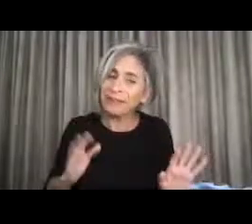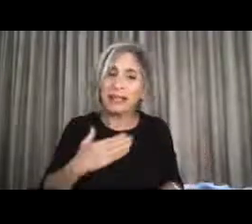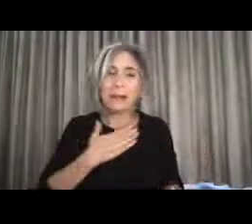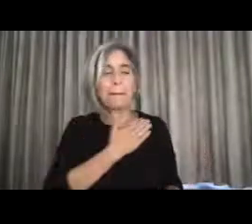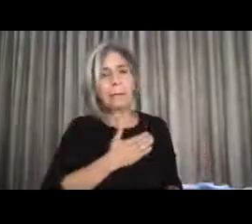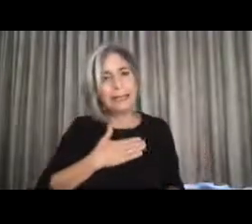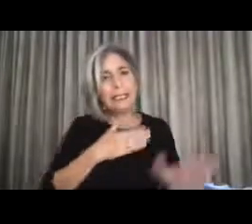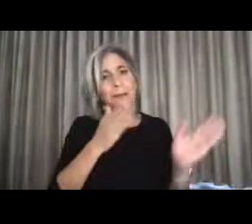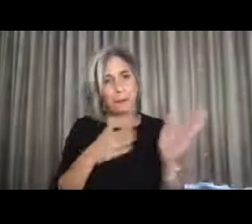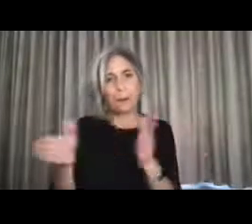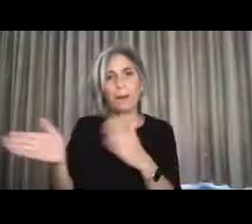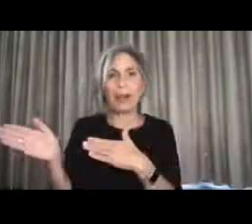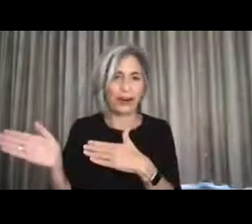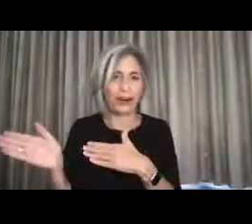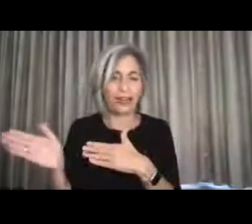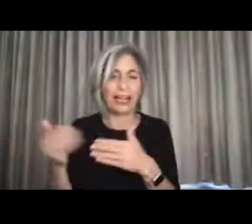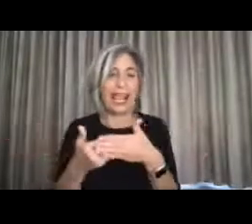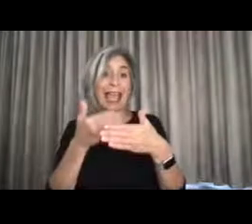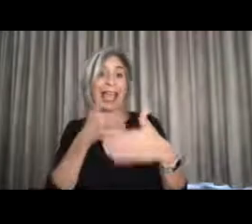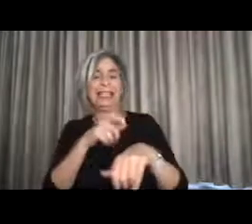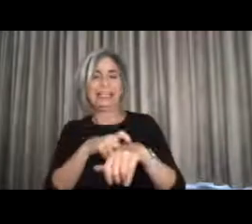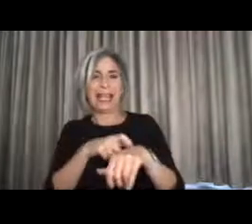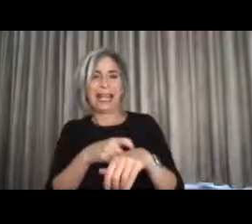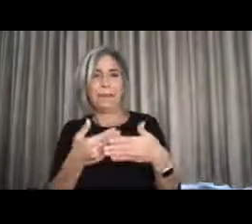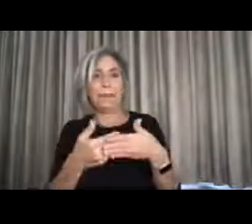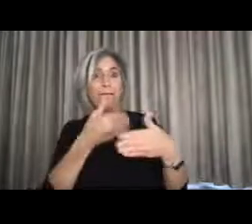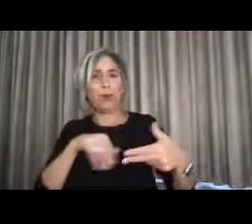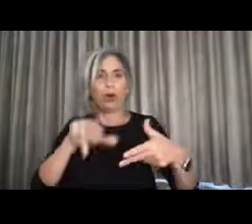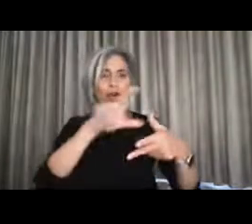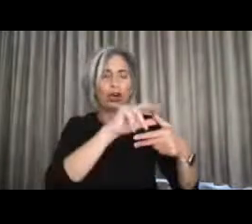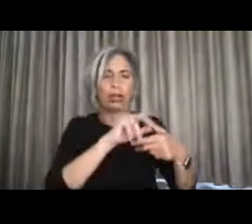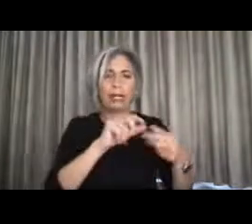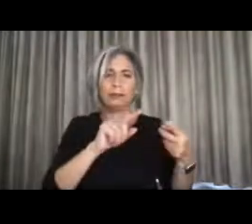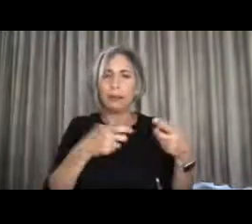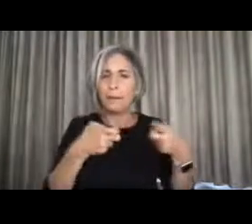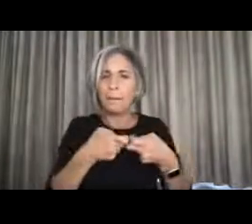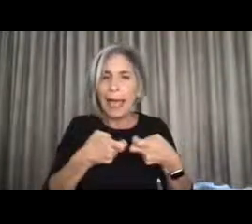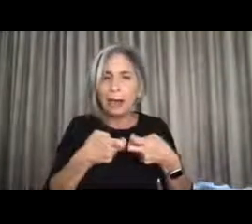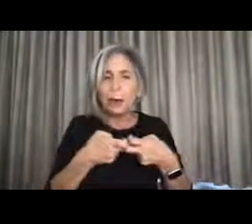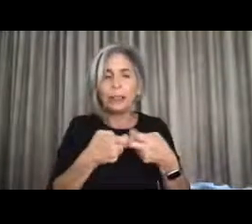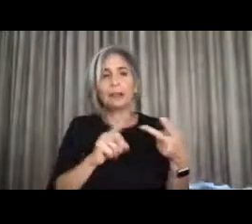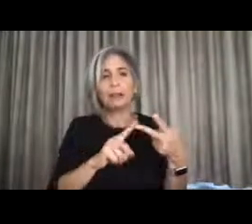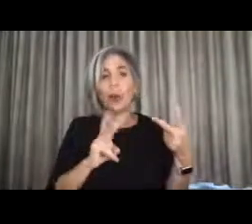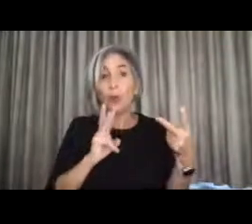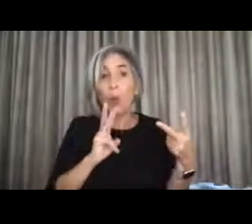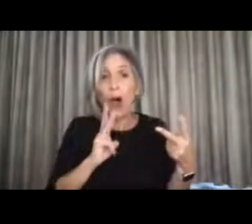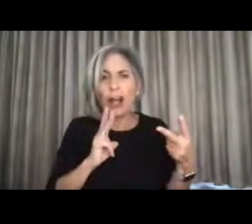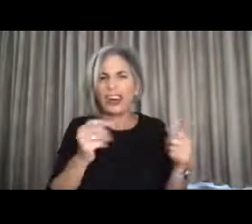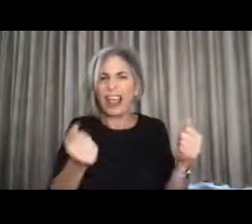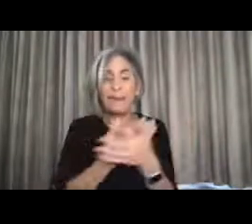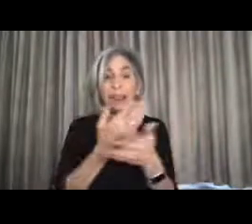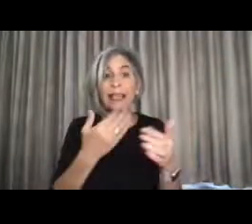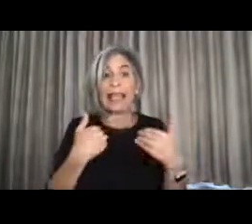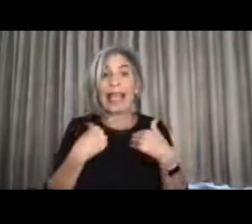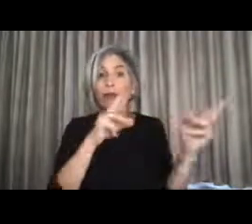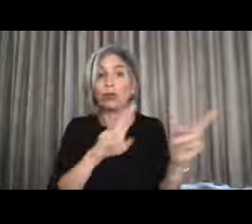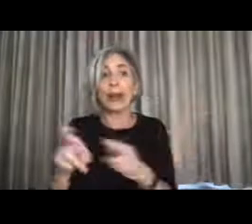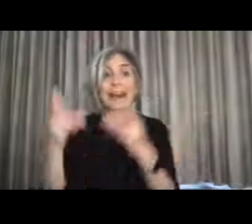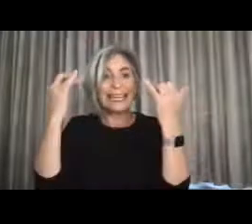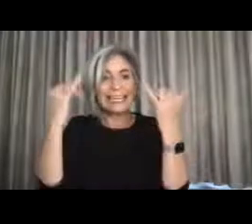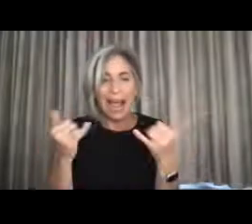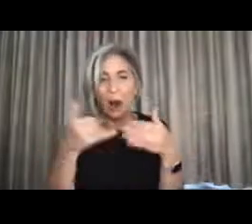prepared ahead of time, as the chief had stated, battery, water, all those supplies are readily available now when there's no storm